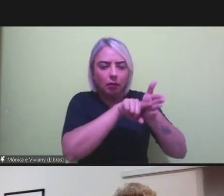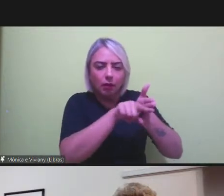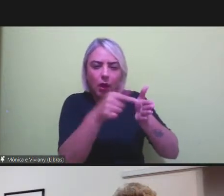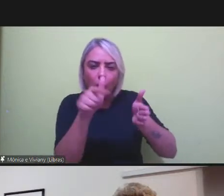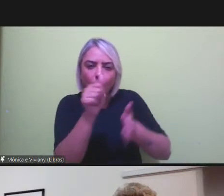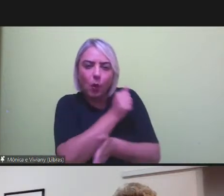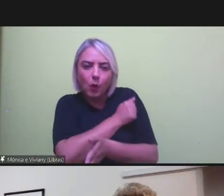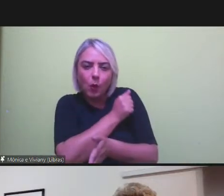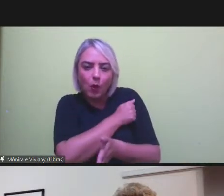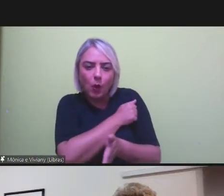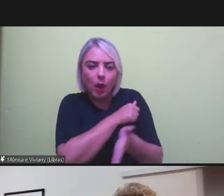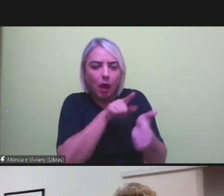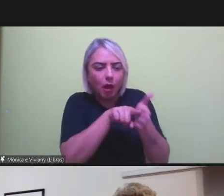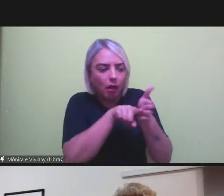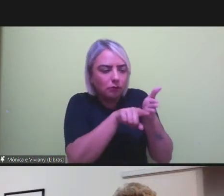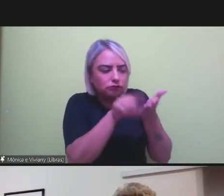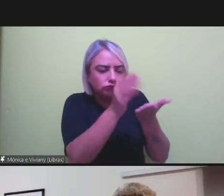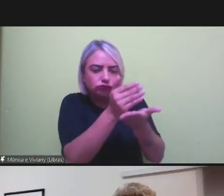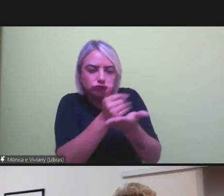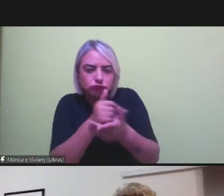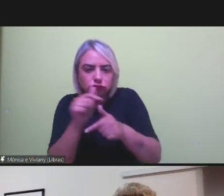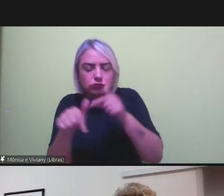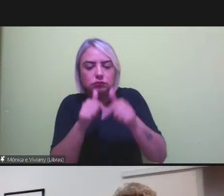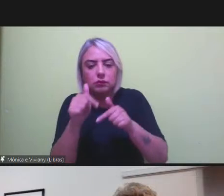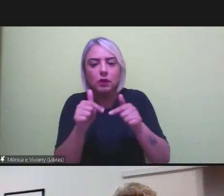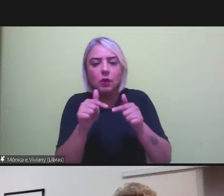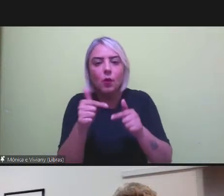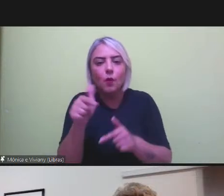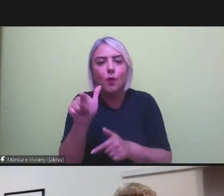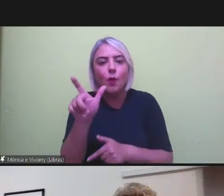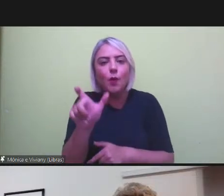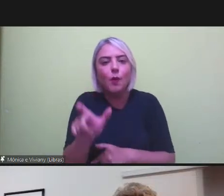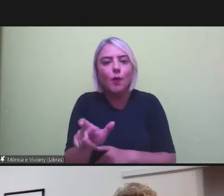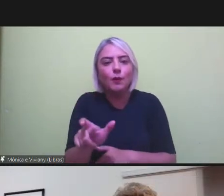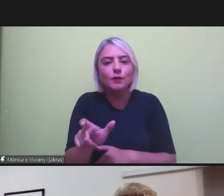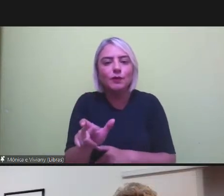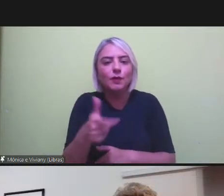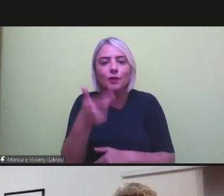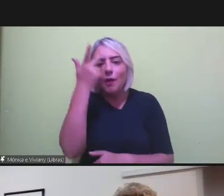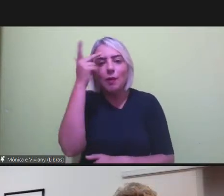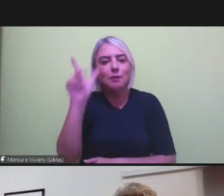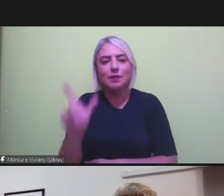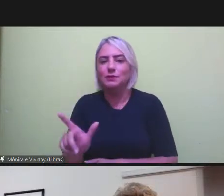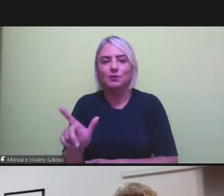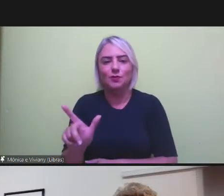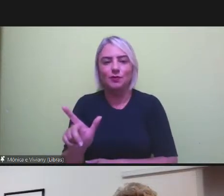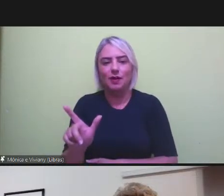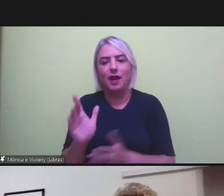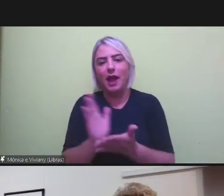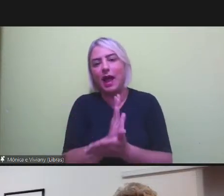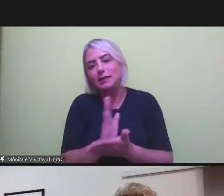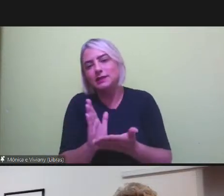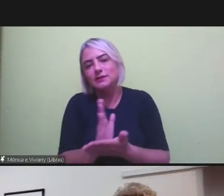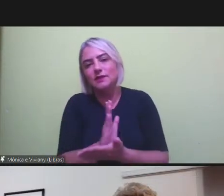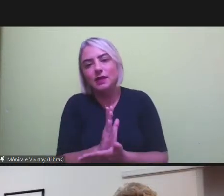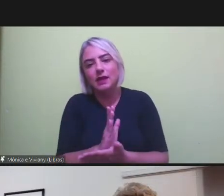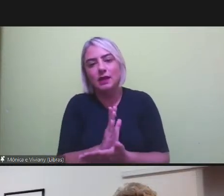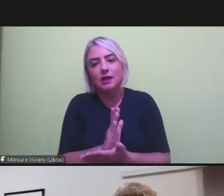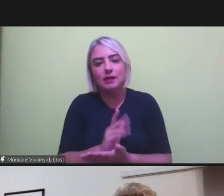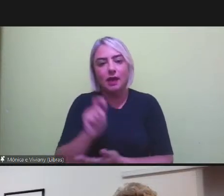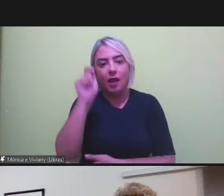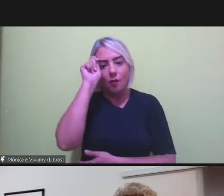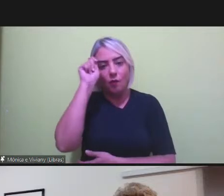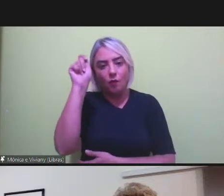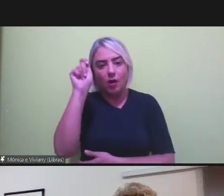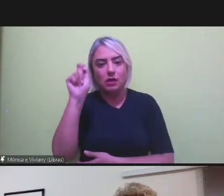continuam that adiante, carried que out estão this fazendo work, and isso. other students O that are outro não also é doing the same necessariamente uma work. pessoa. The other Às is not vezes, a another gente person necessarily. separa Maybe e